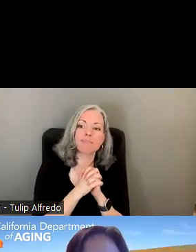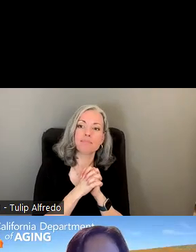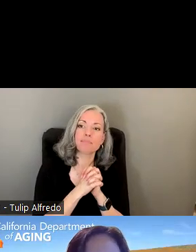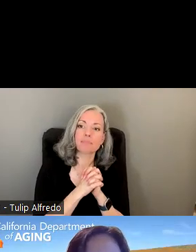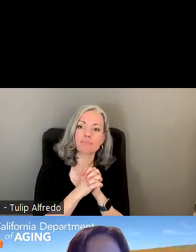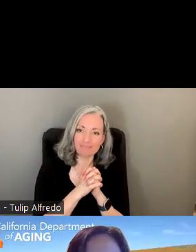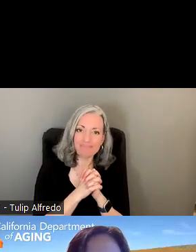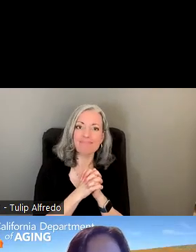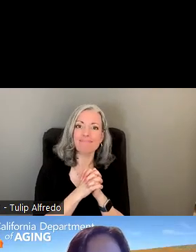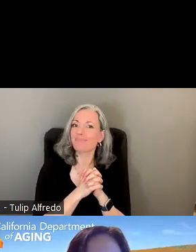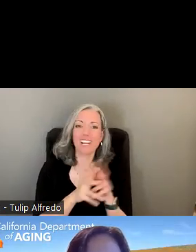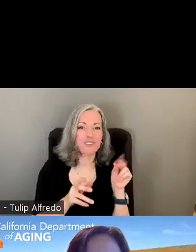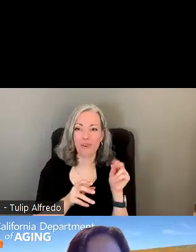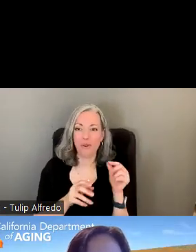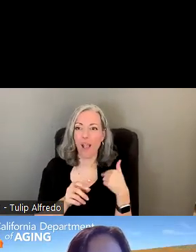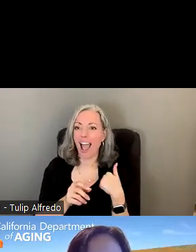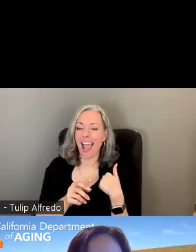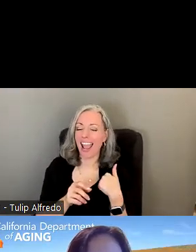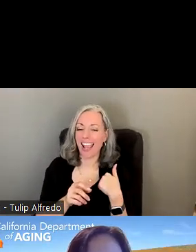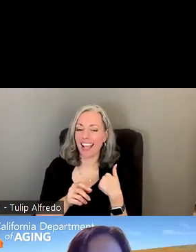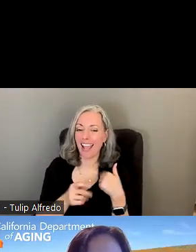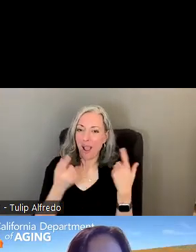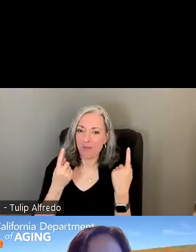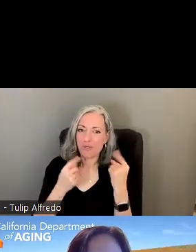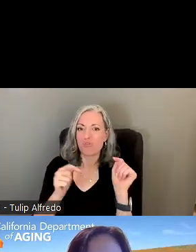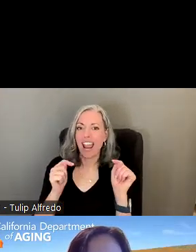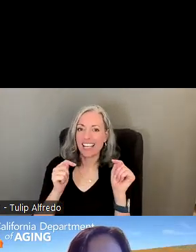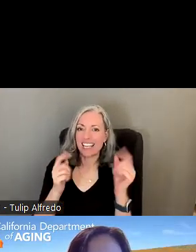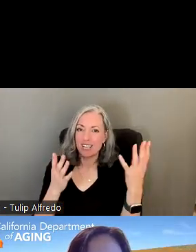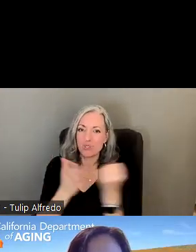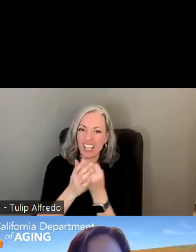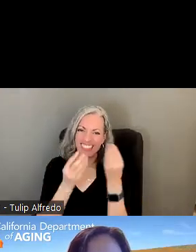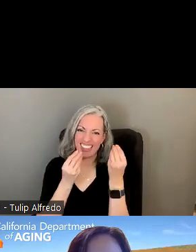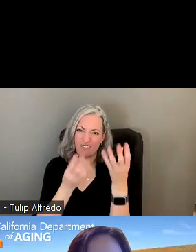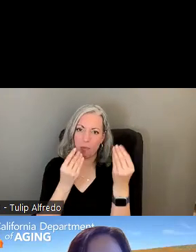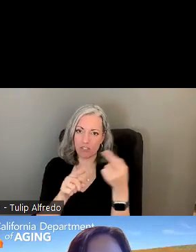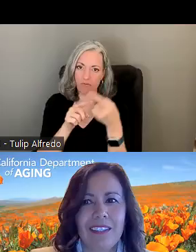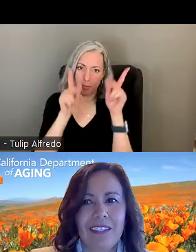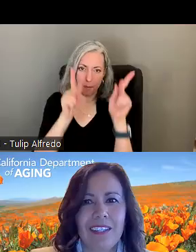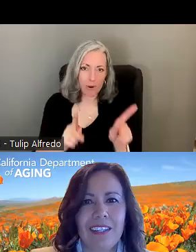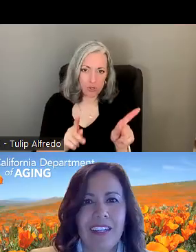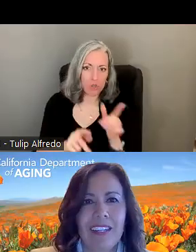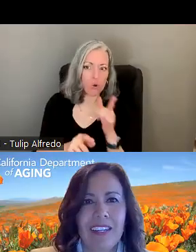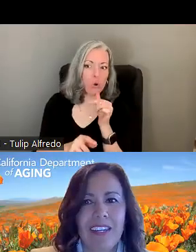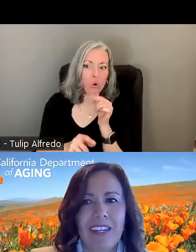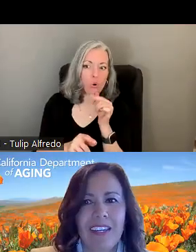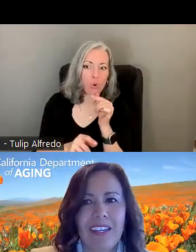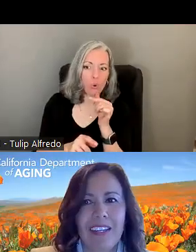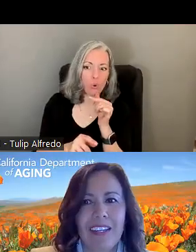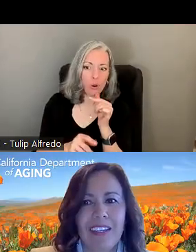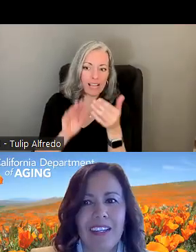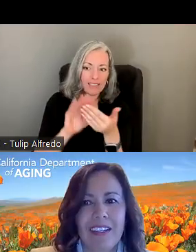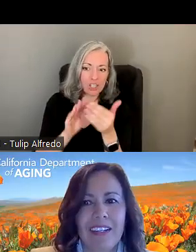There we go. No, I was trying to get the information from the person who is at the